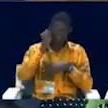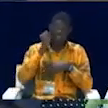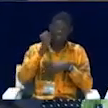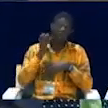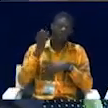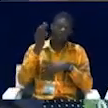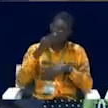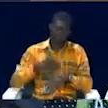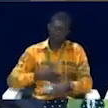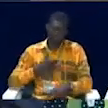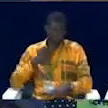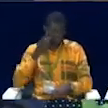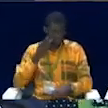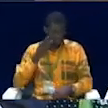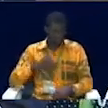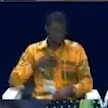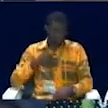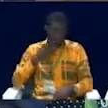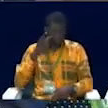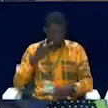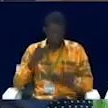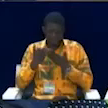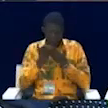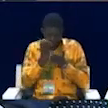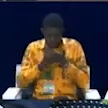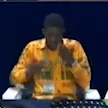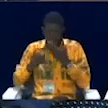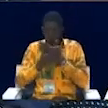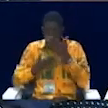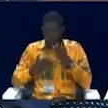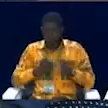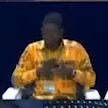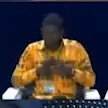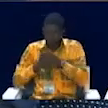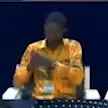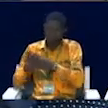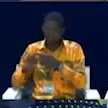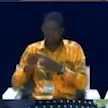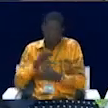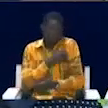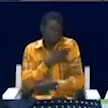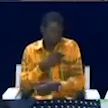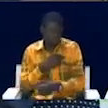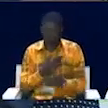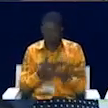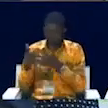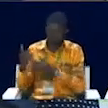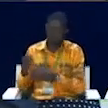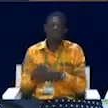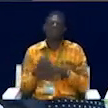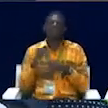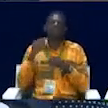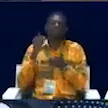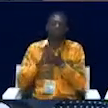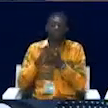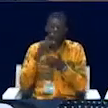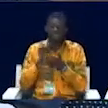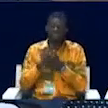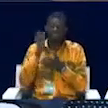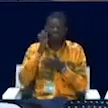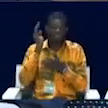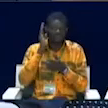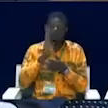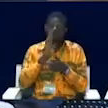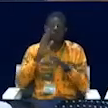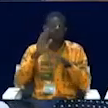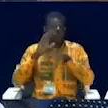she was seeing some blood. So I quickly rushed her to the hospital. So when we got there, the doctor said she's going to be on bed